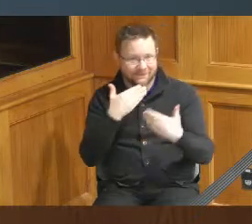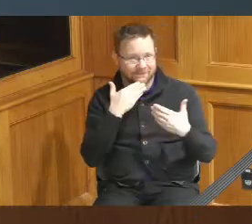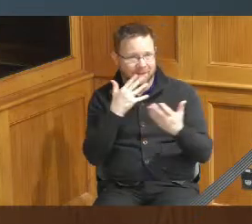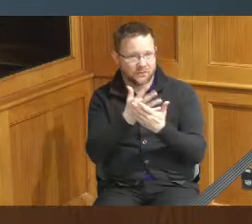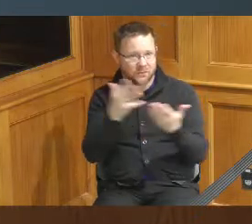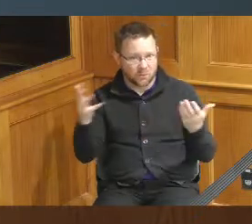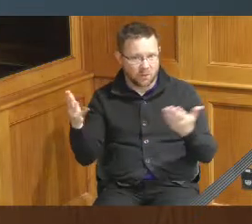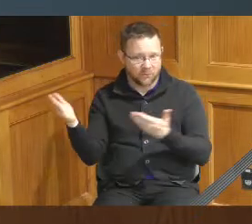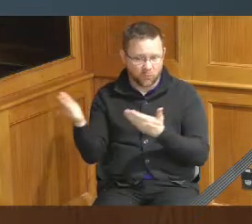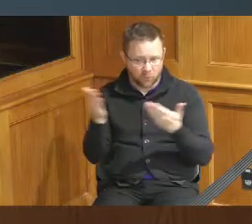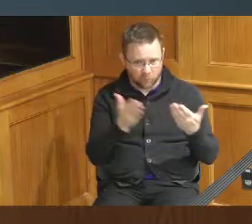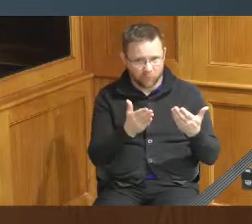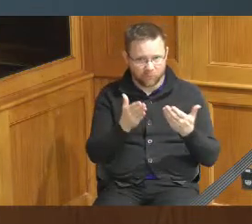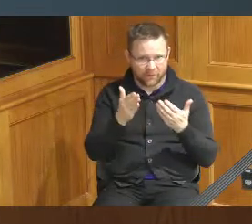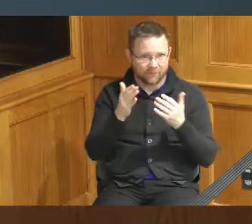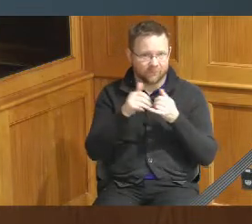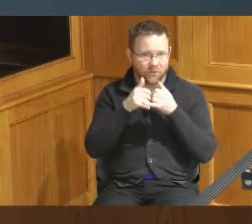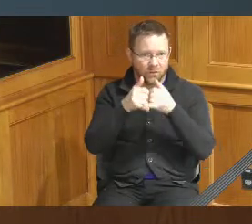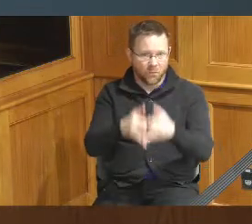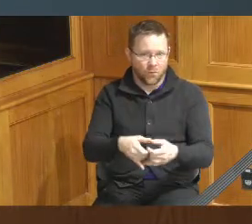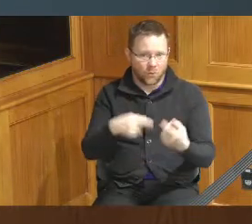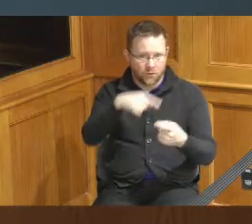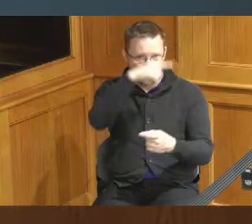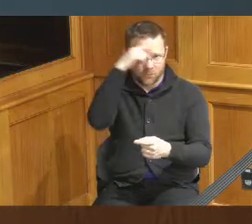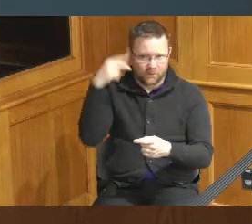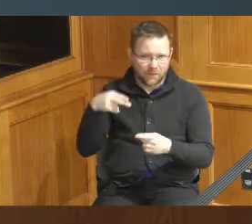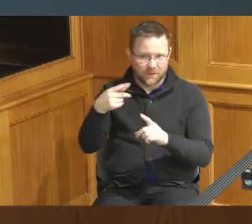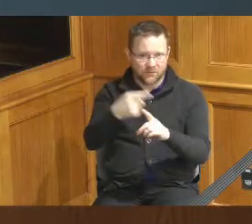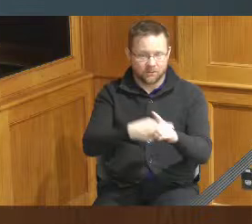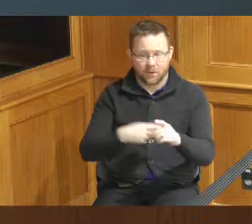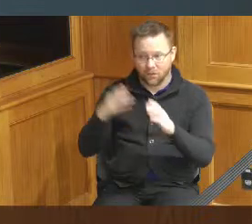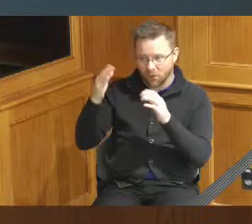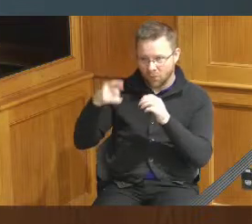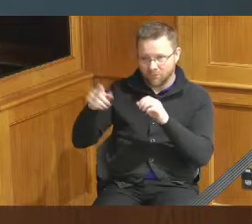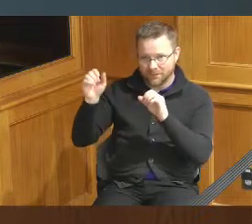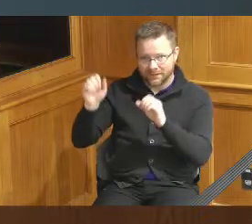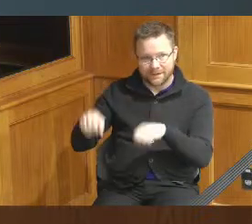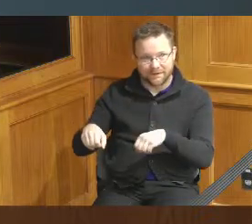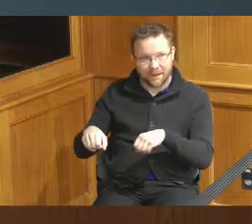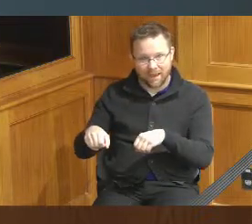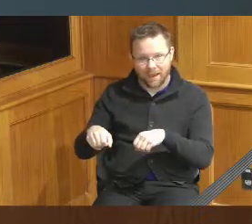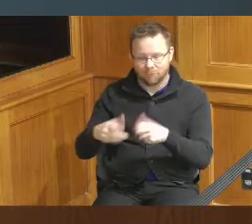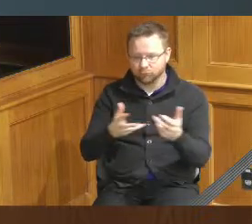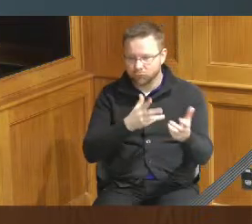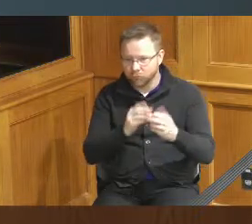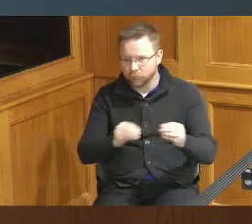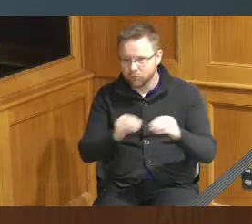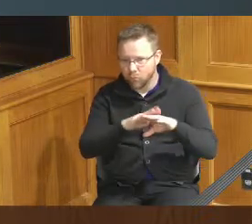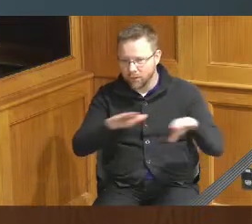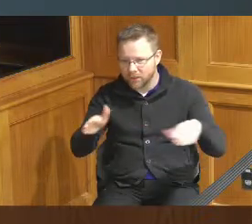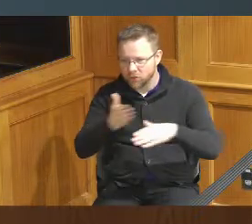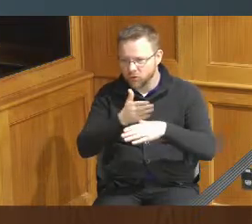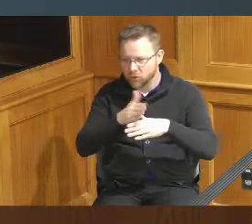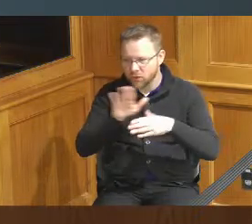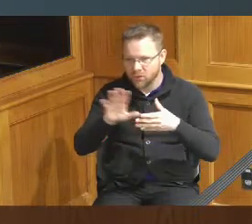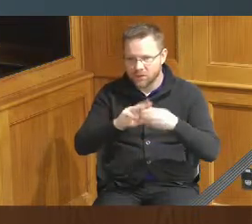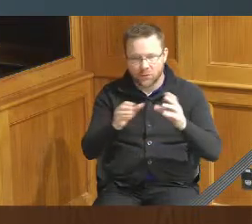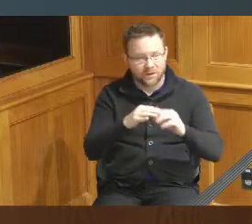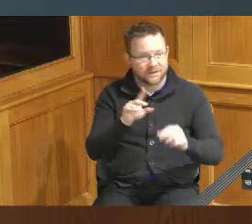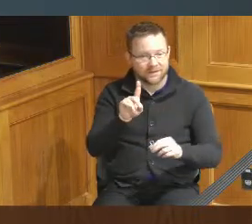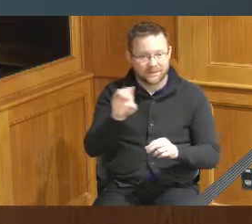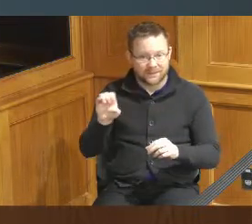much for bringing him forward for Black History Month. And hopefully you'll get a chance to talk to more kids and see his story. Thank you.